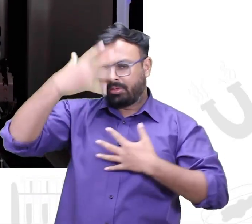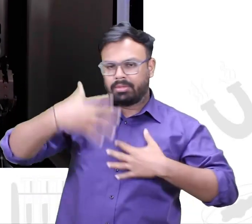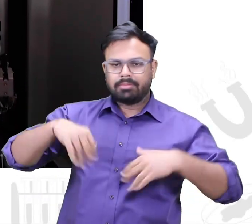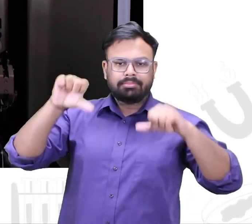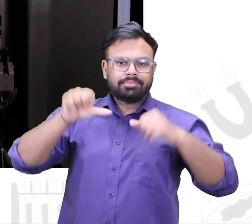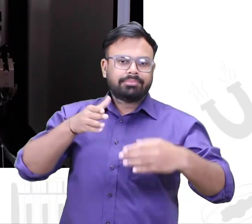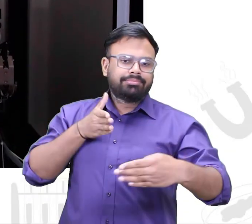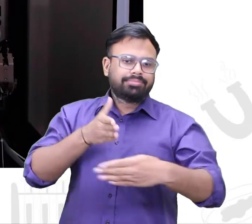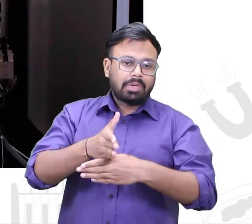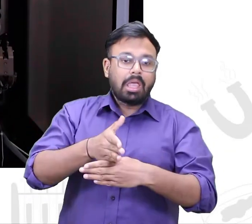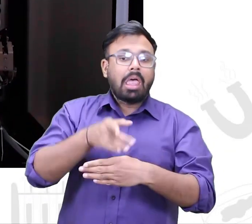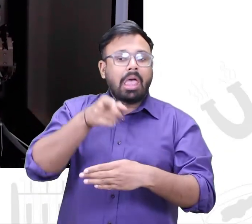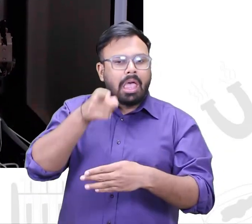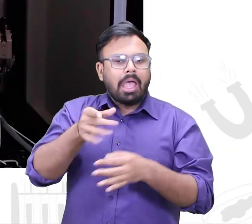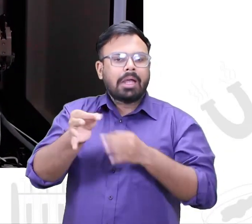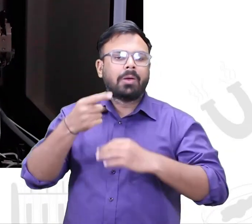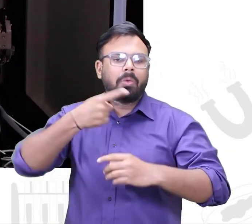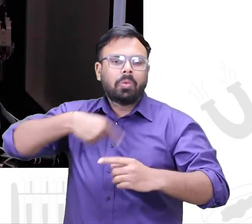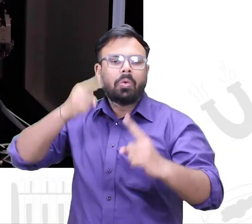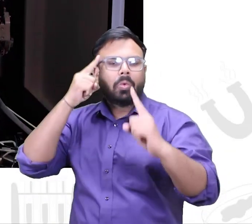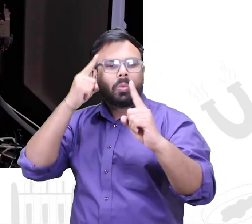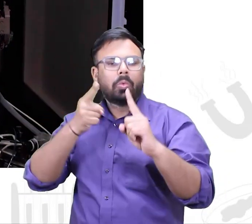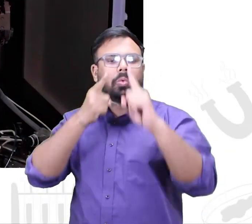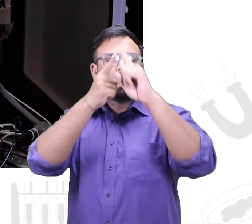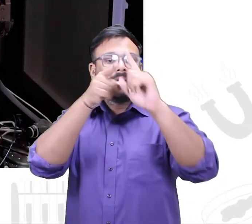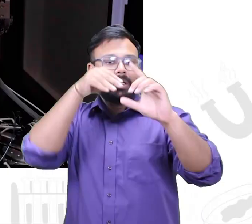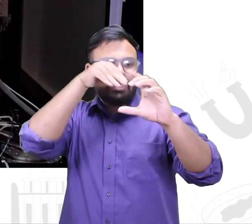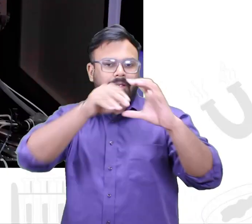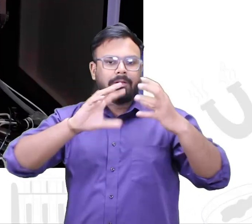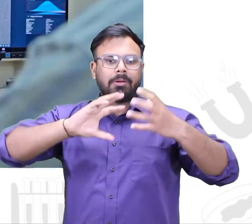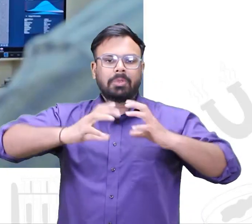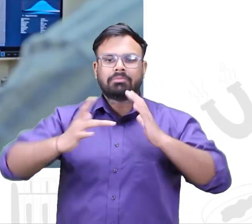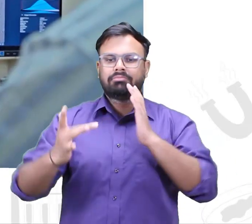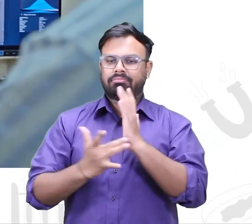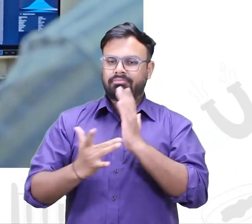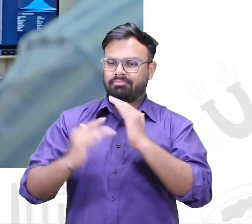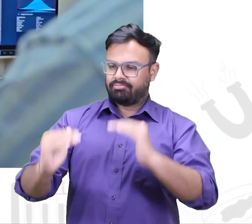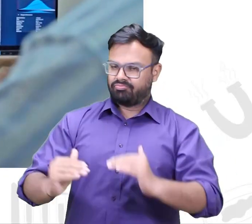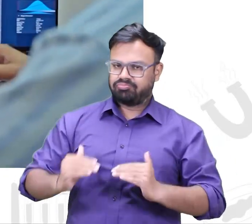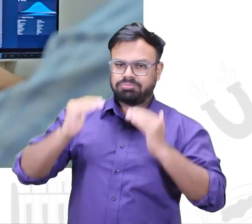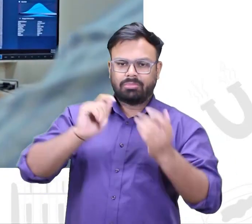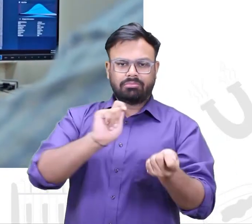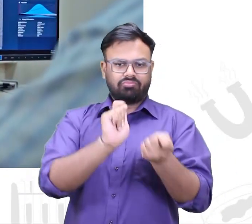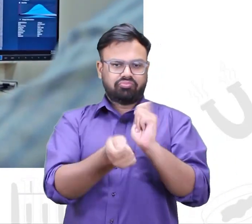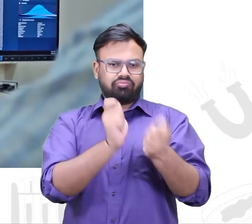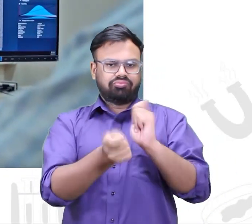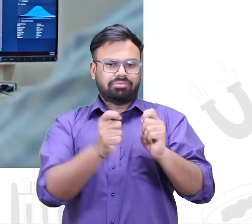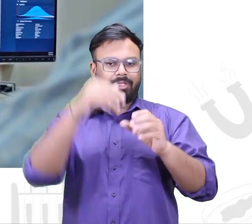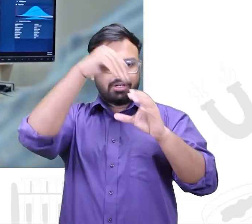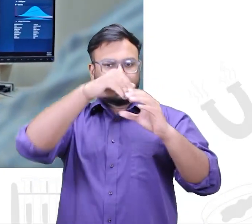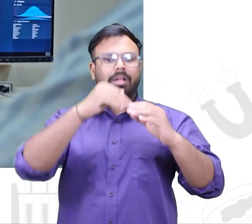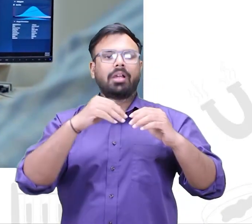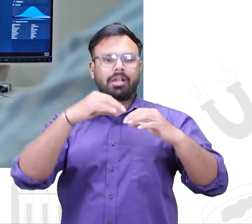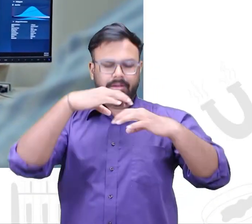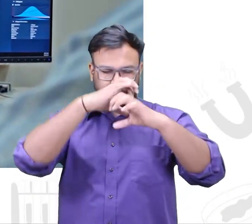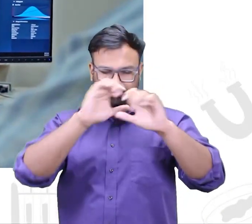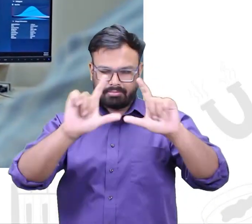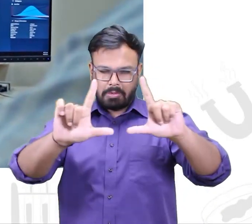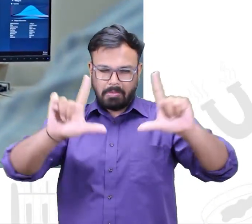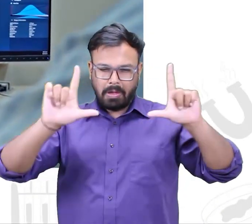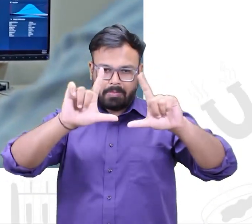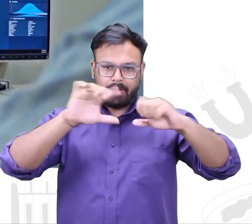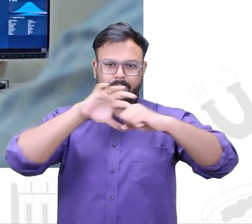for example. So what our goal is to look at a very high resolution using cutting edge technology like electron